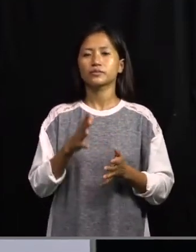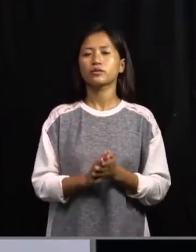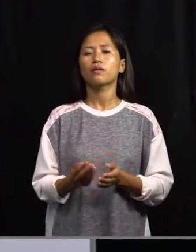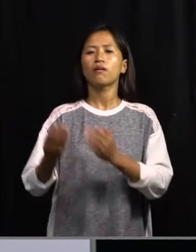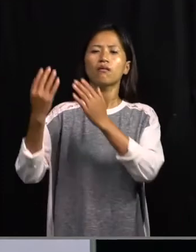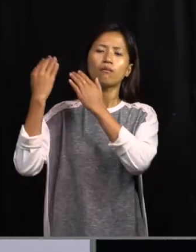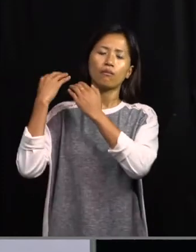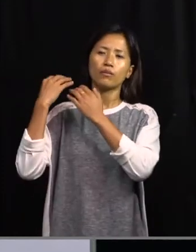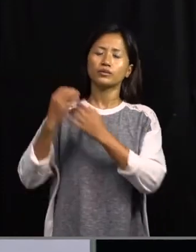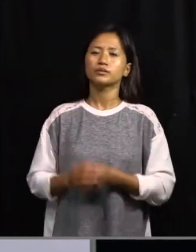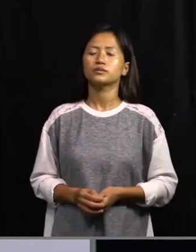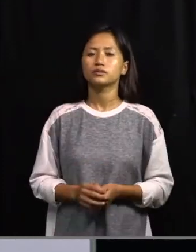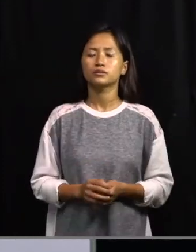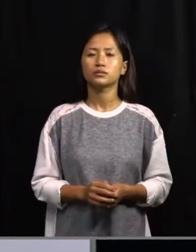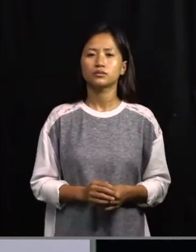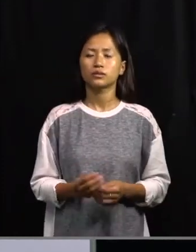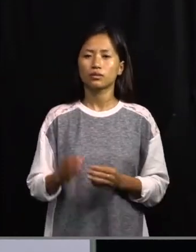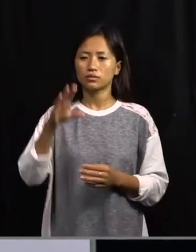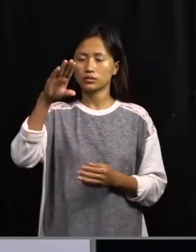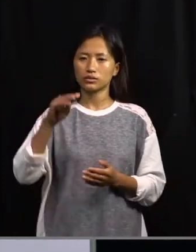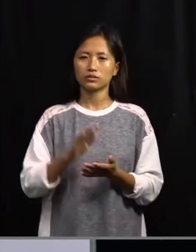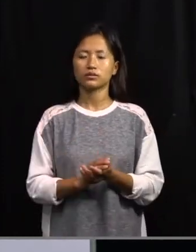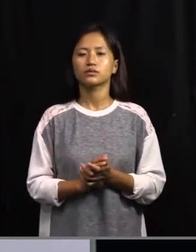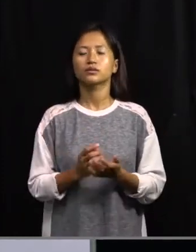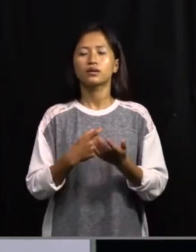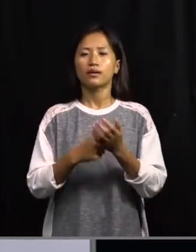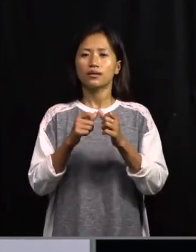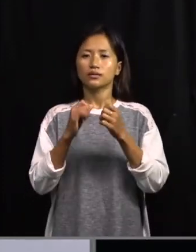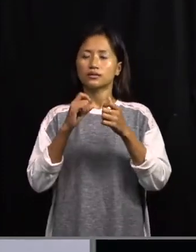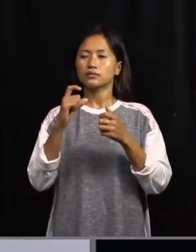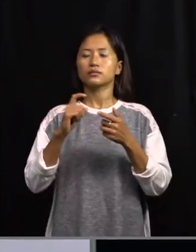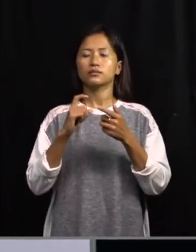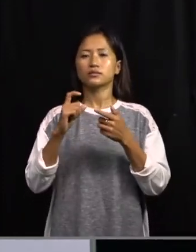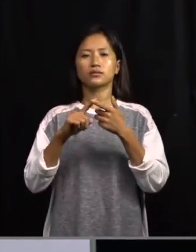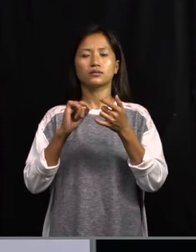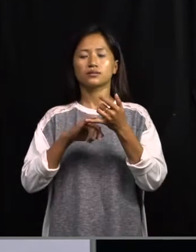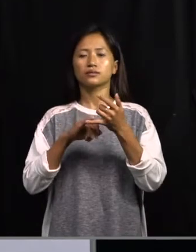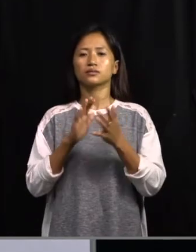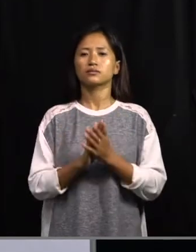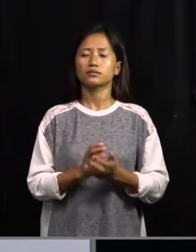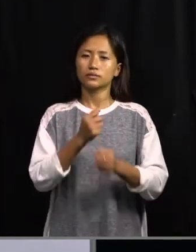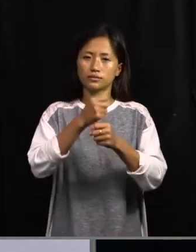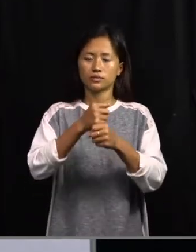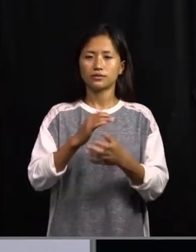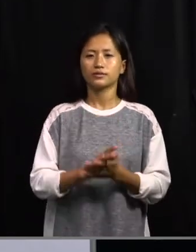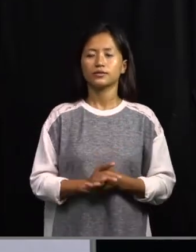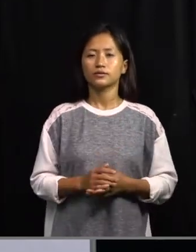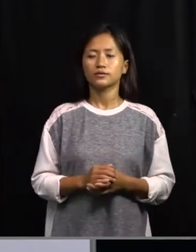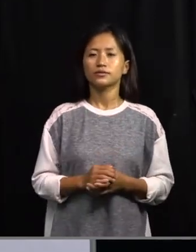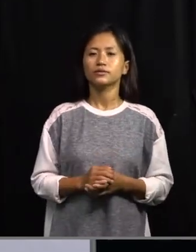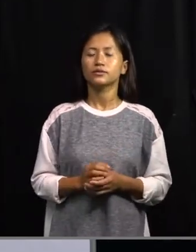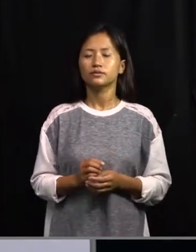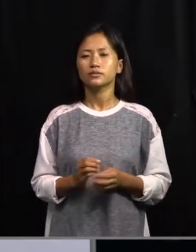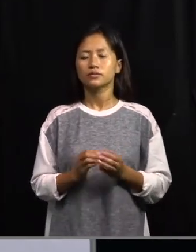are also not reducing the assets of the government. So how does the government generate such